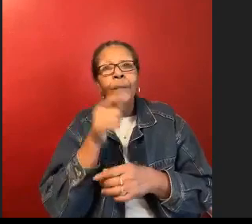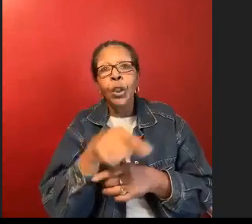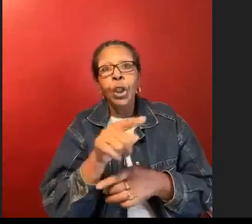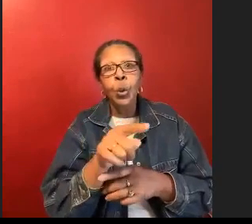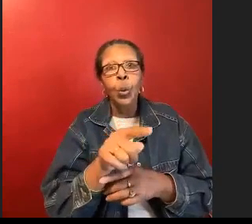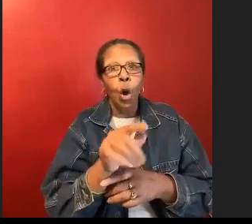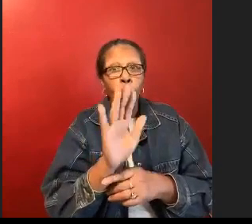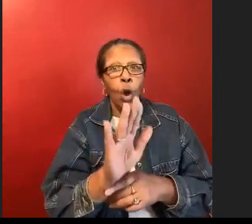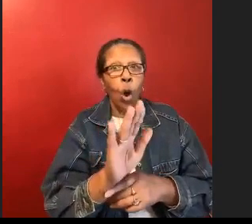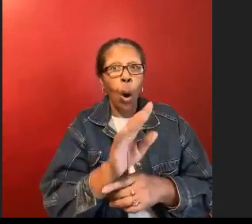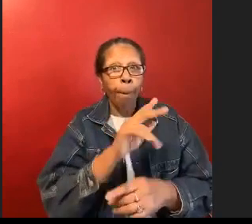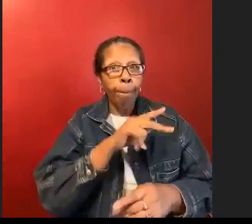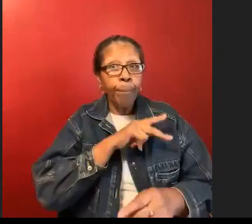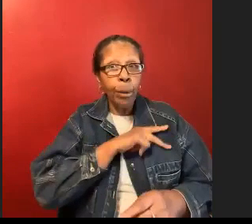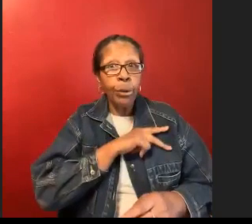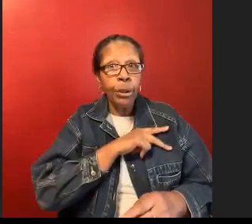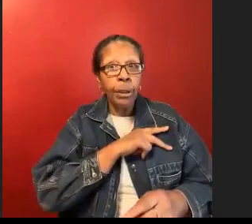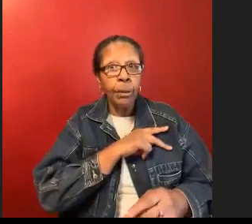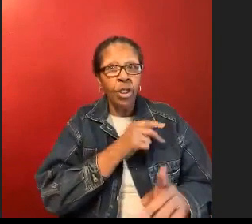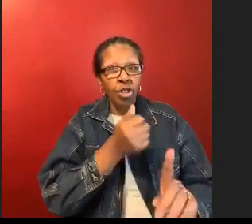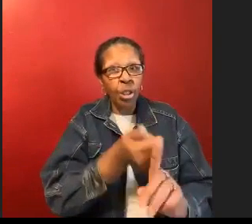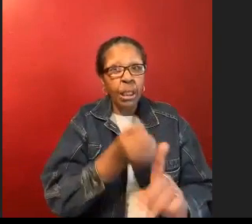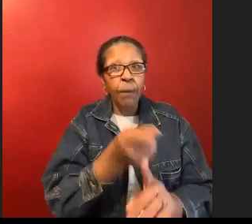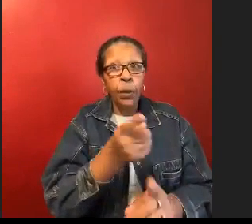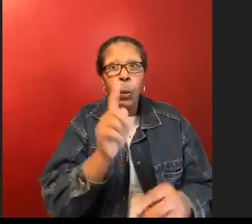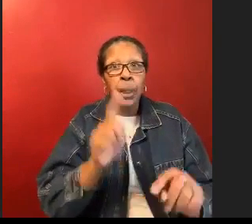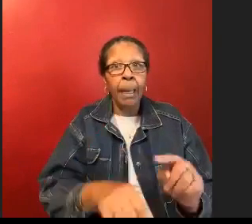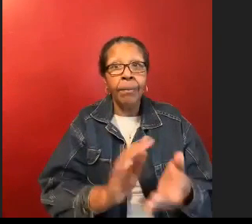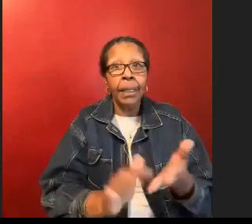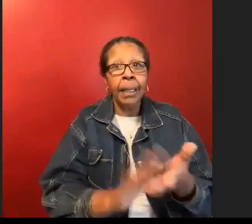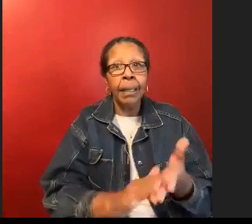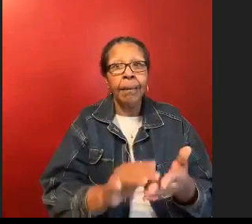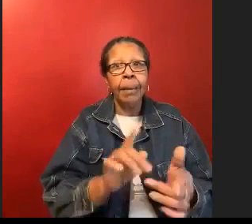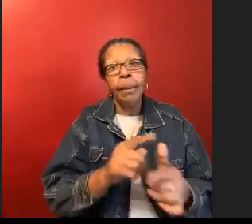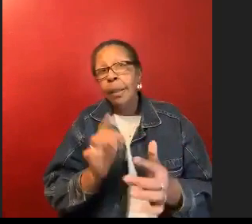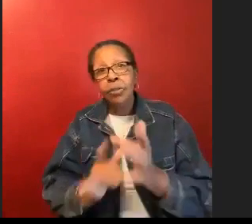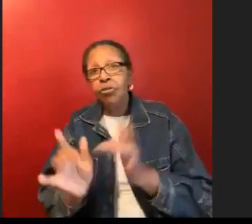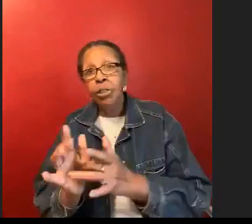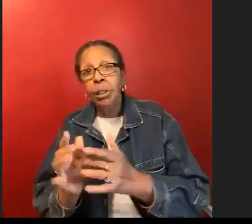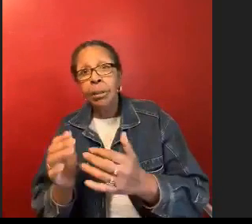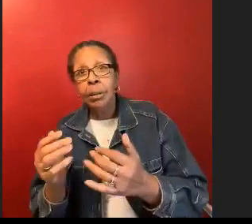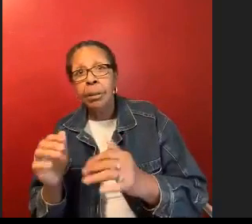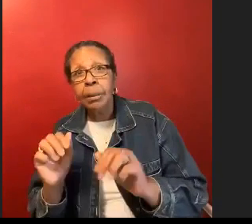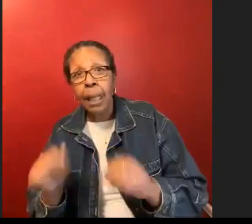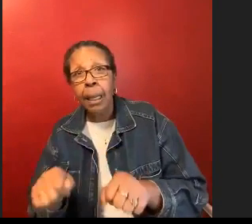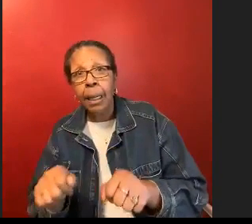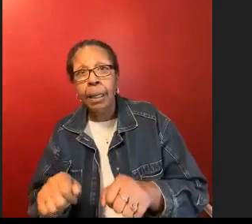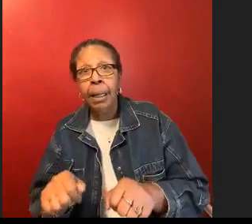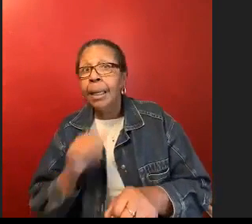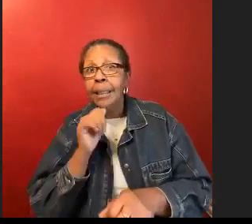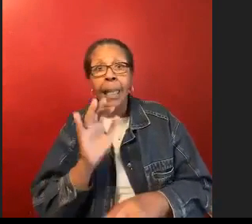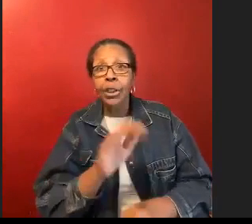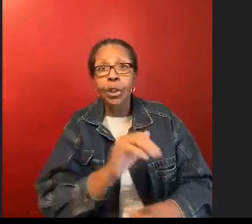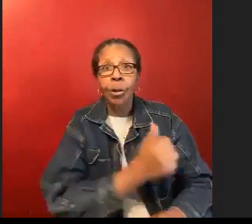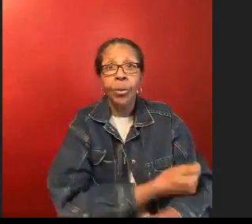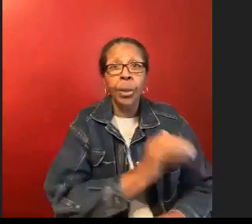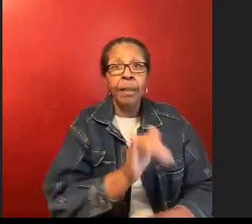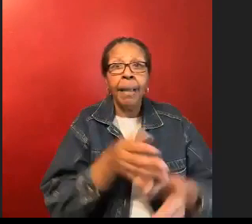you, and not only that, it's not your authority that allows the person to be forgiven. It's the Spirit of